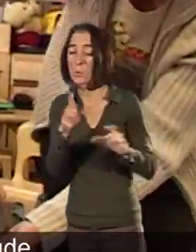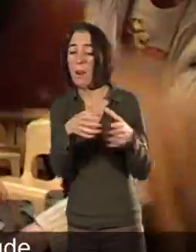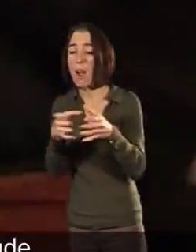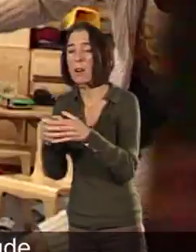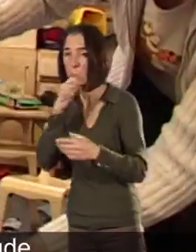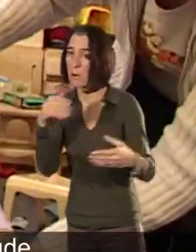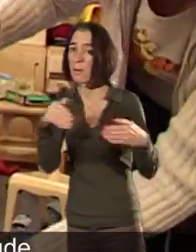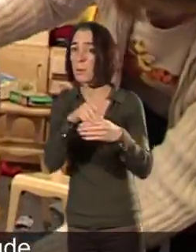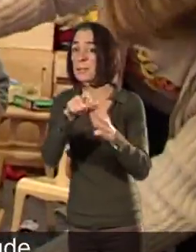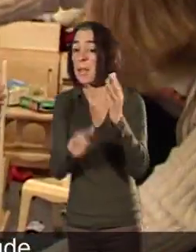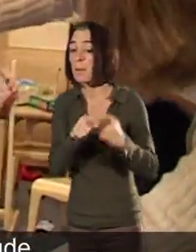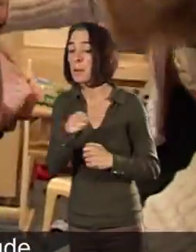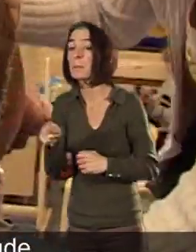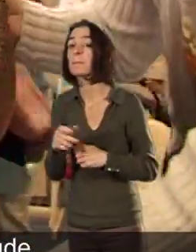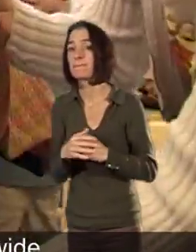pupils.